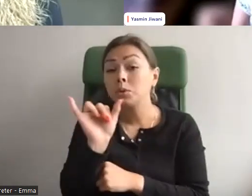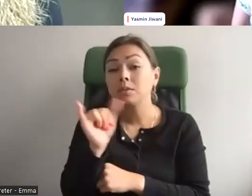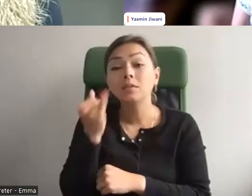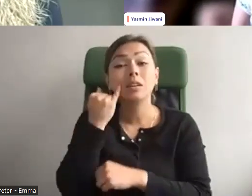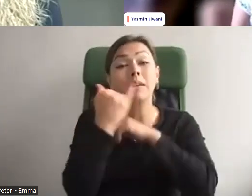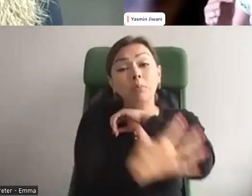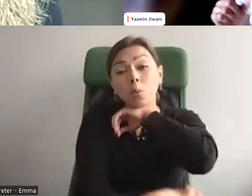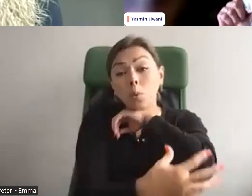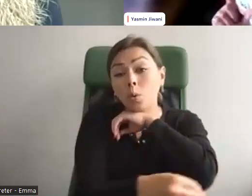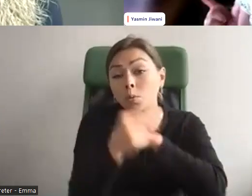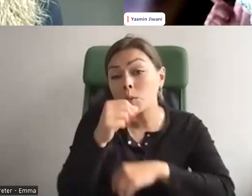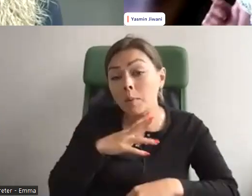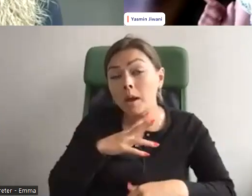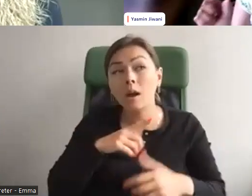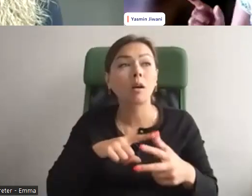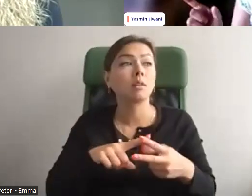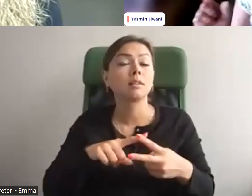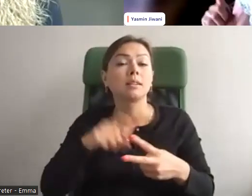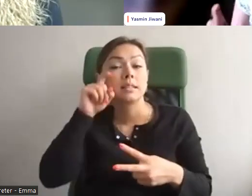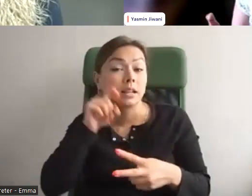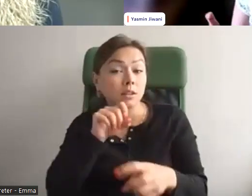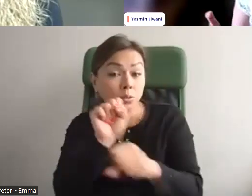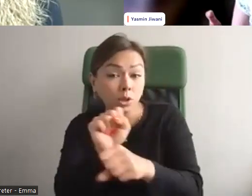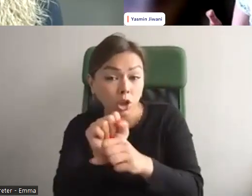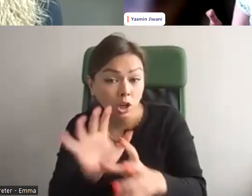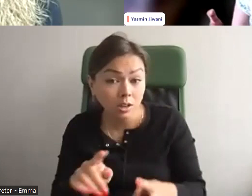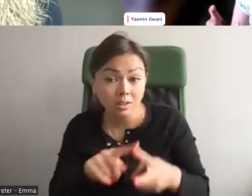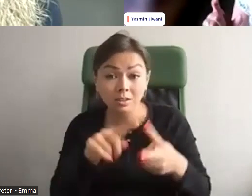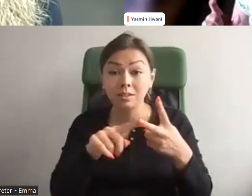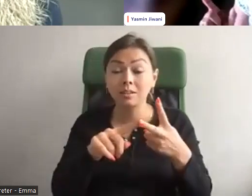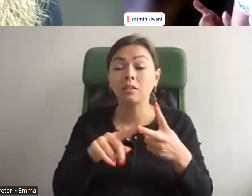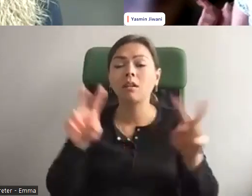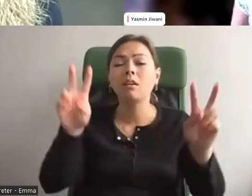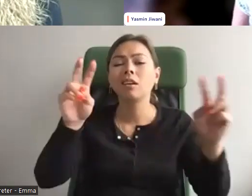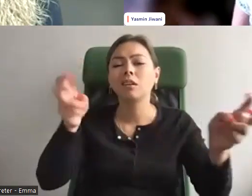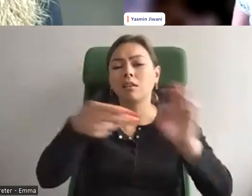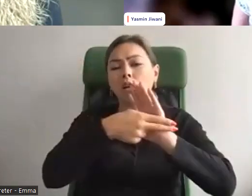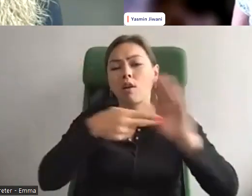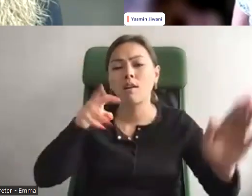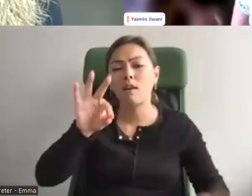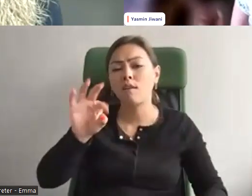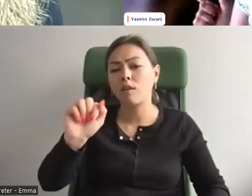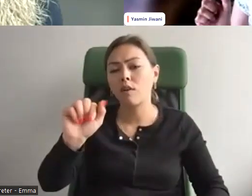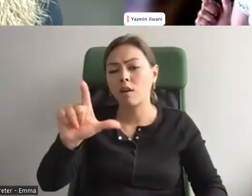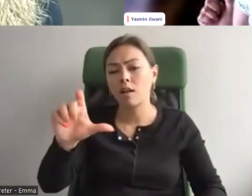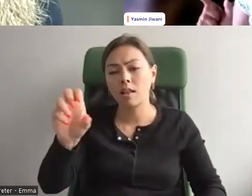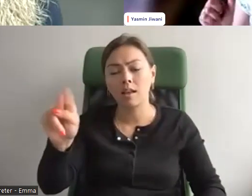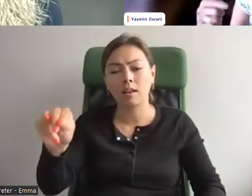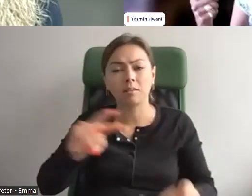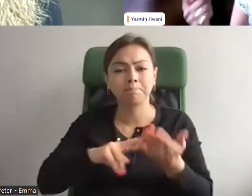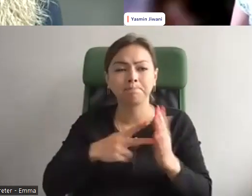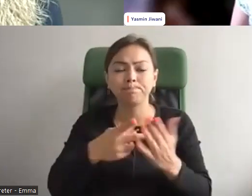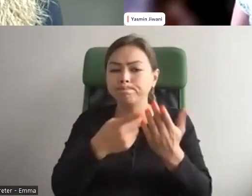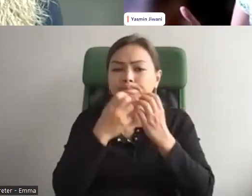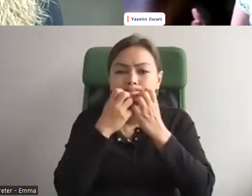sex workers. They are those women that are considered to be fallen. So in those cases, you know, there is